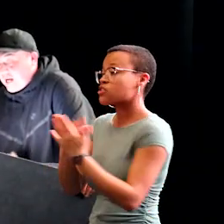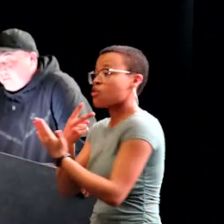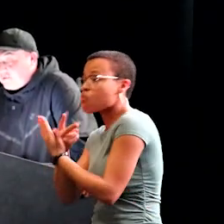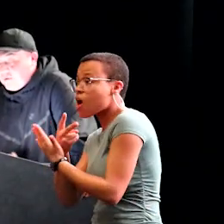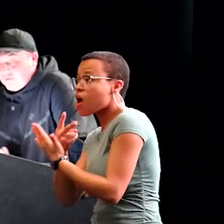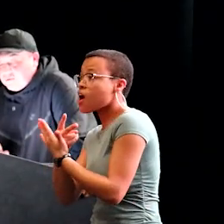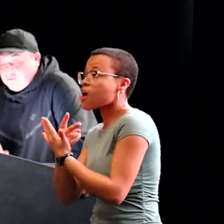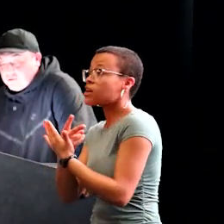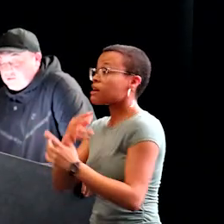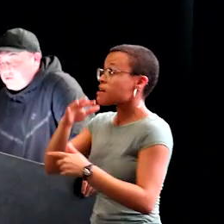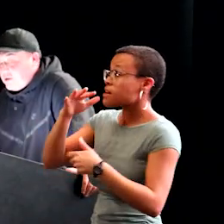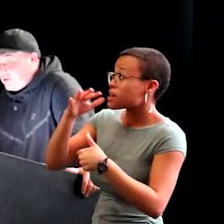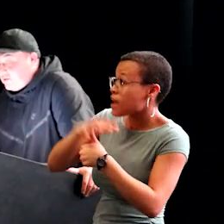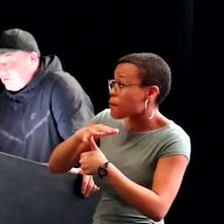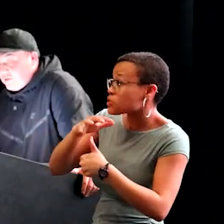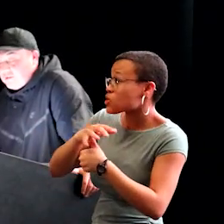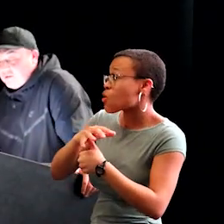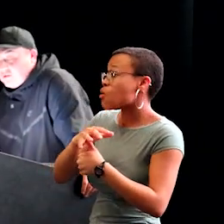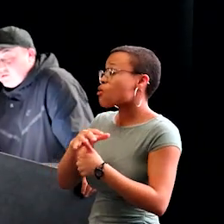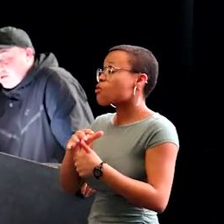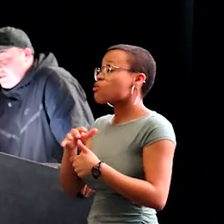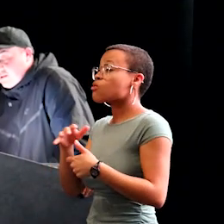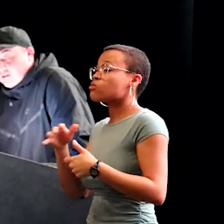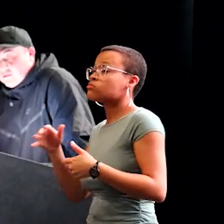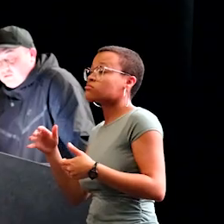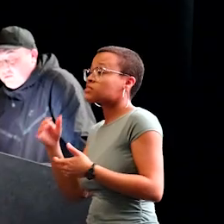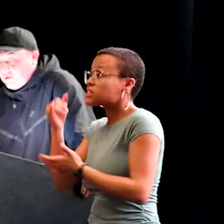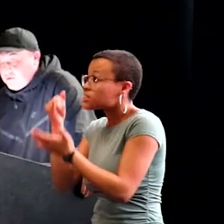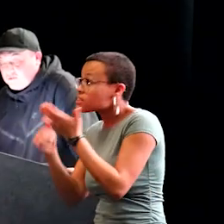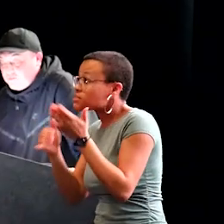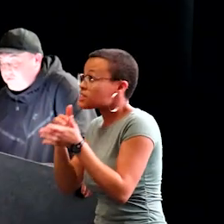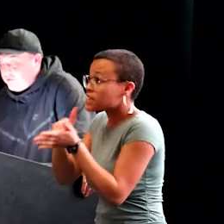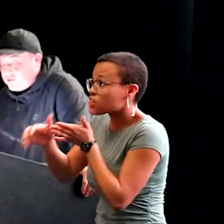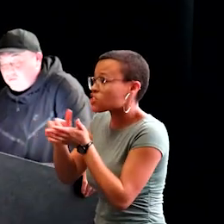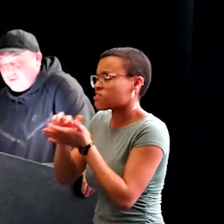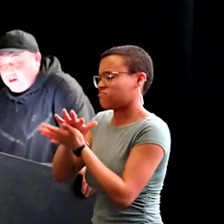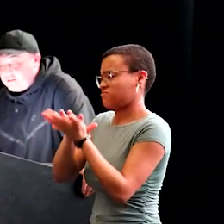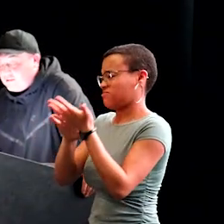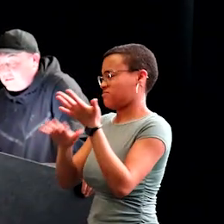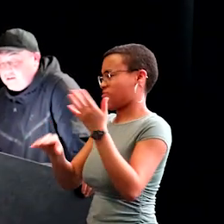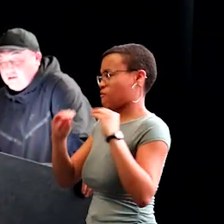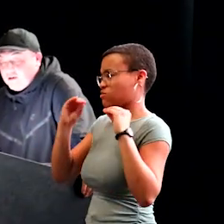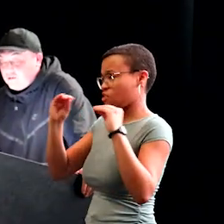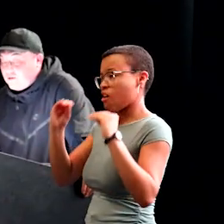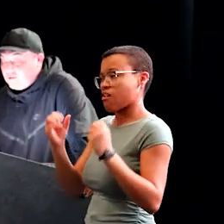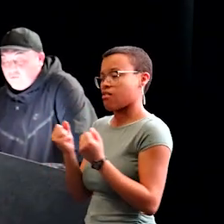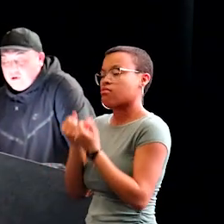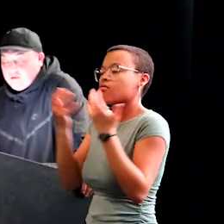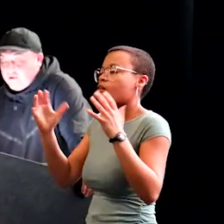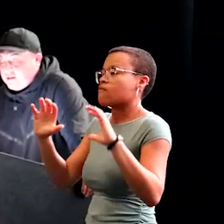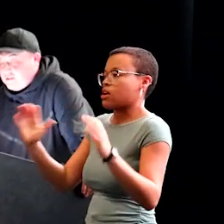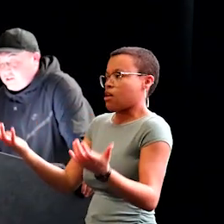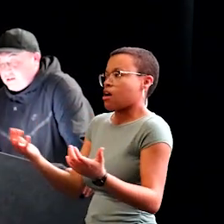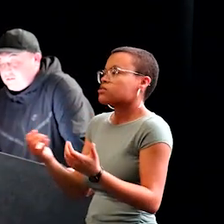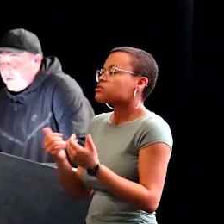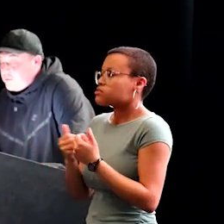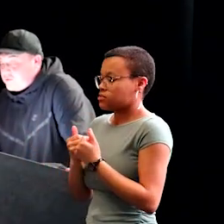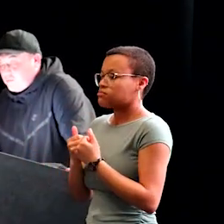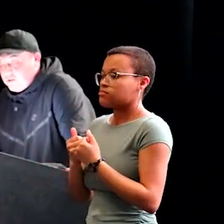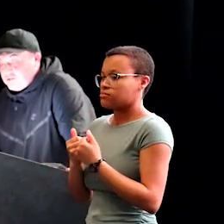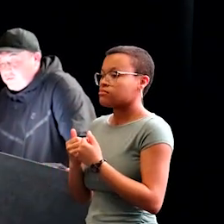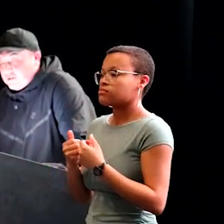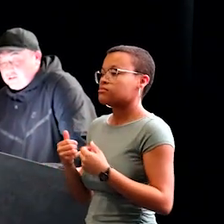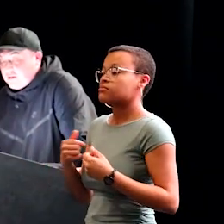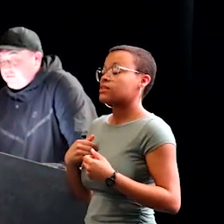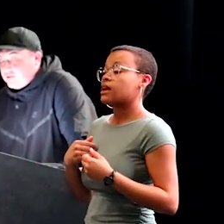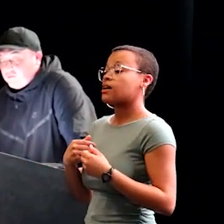from capstone to visualization to research, sketching, studios, and professional practice. Along the way, I've had the chance to help so